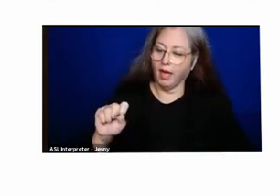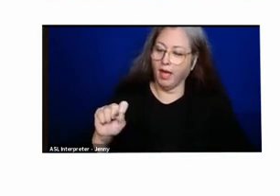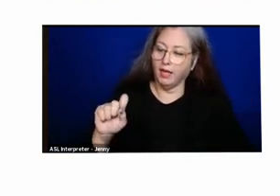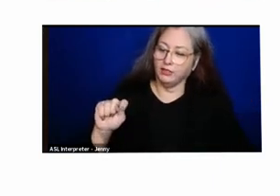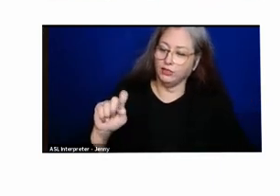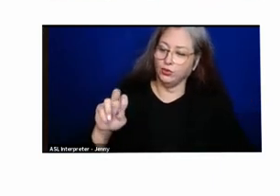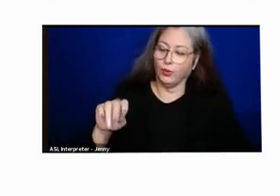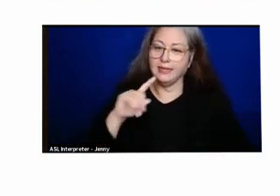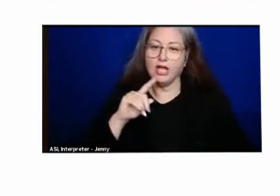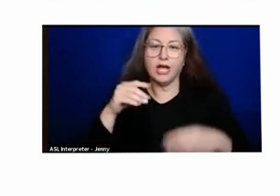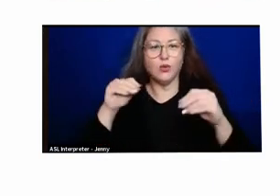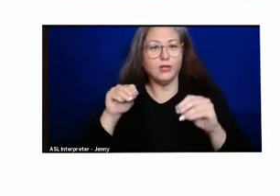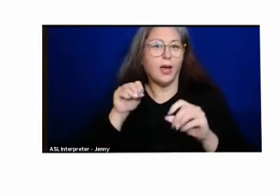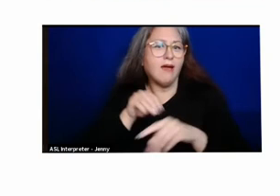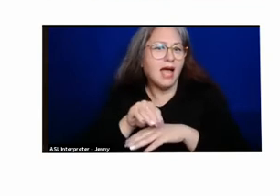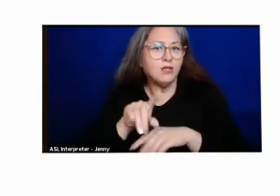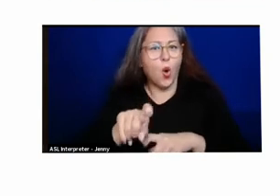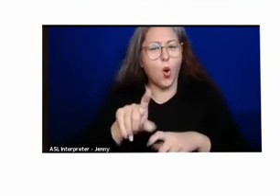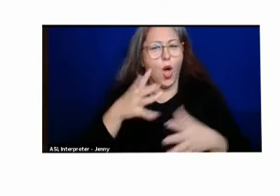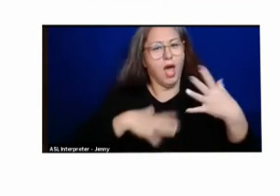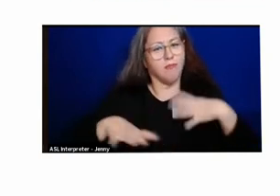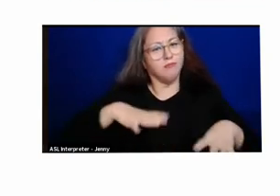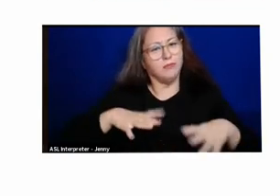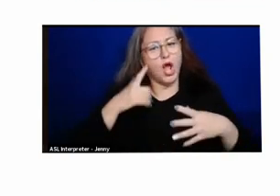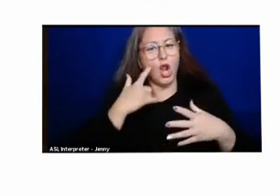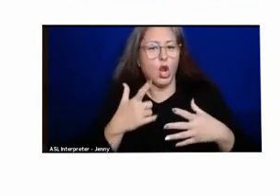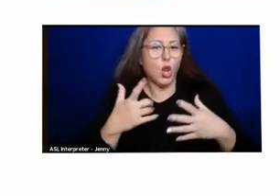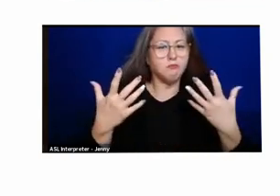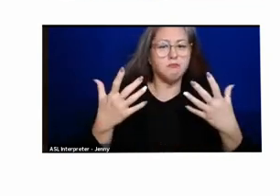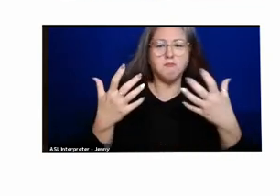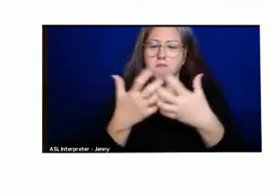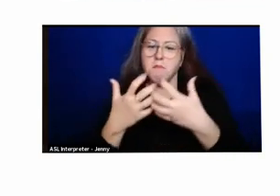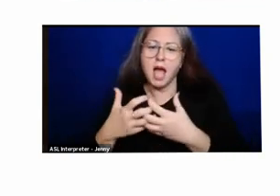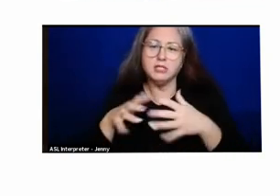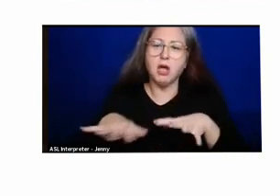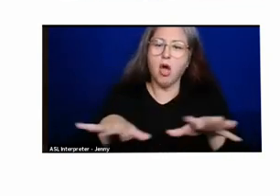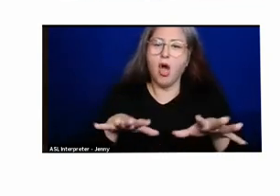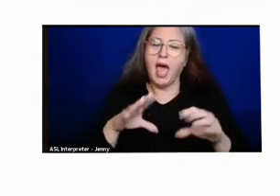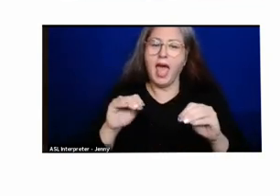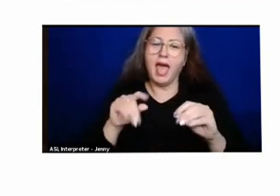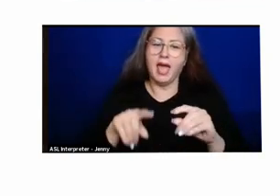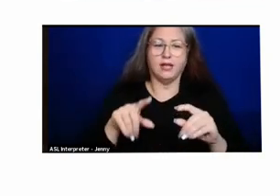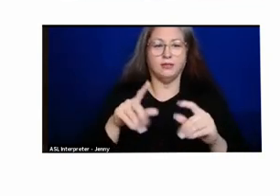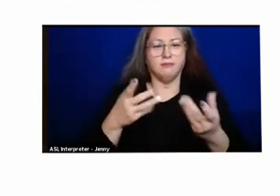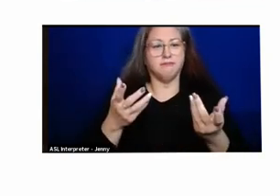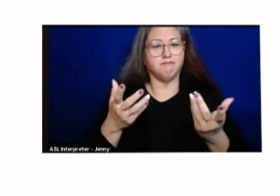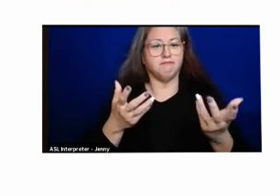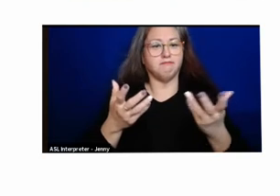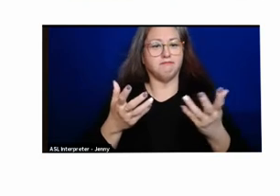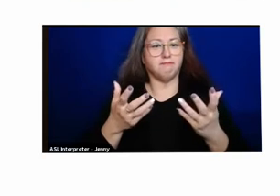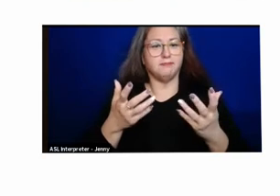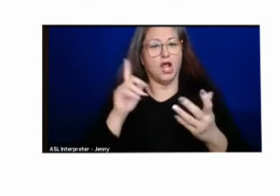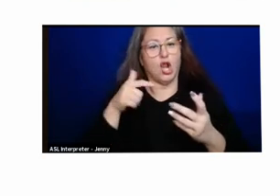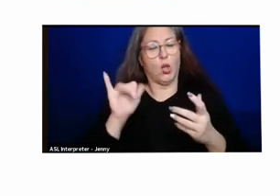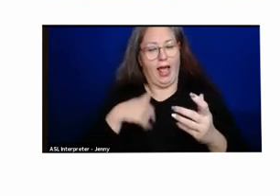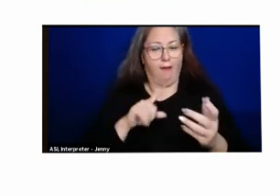and look authentic at the flea market. Now, operating underneath all of these developments in the 20th century resale